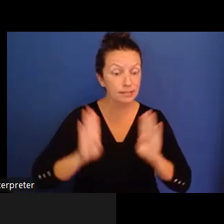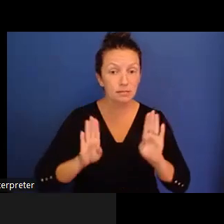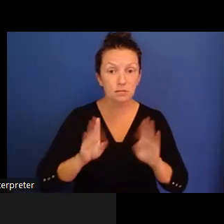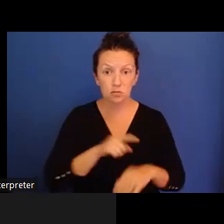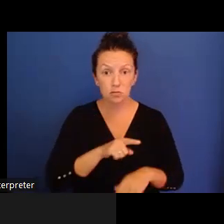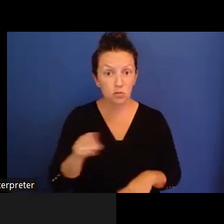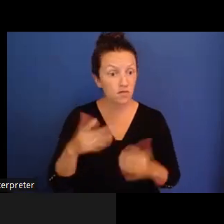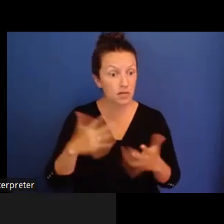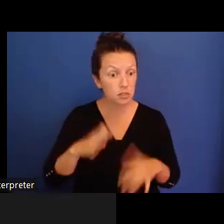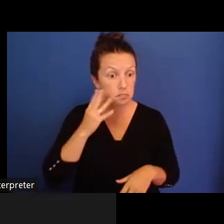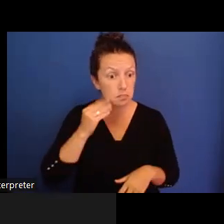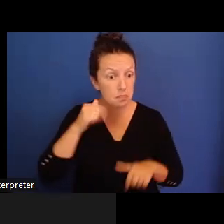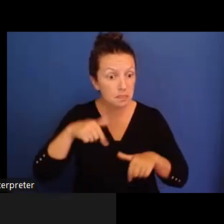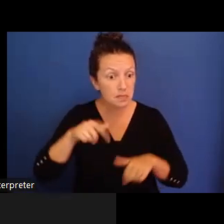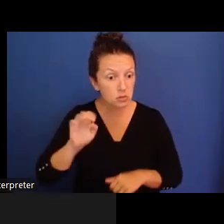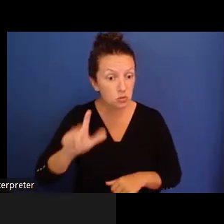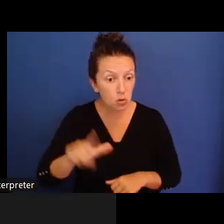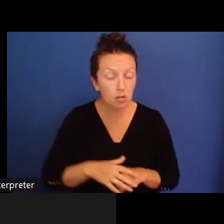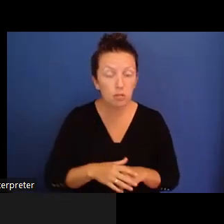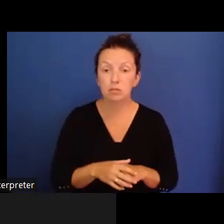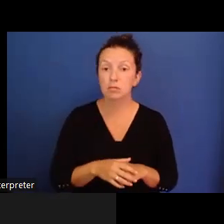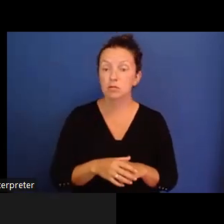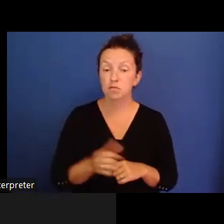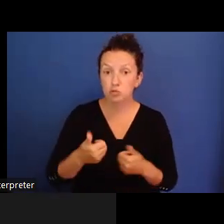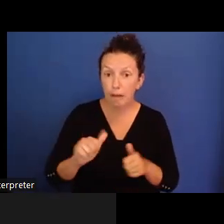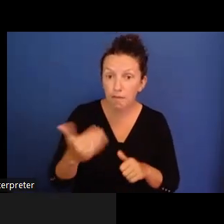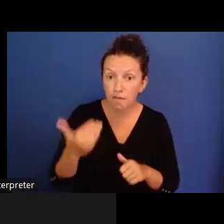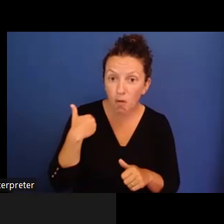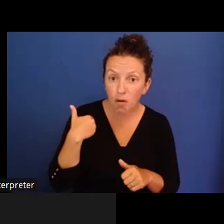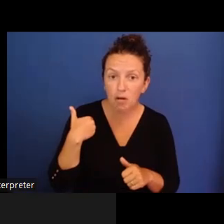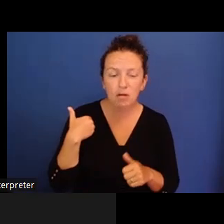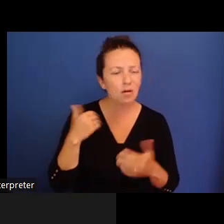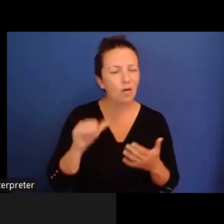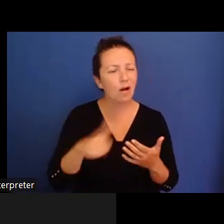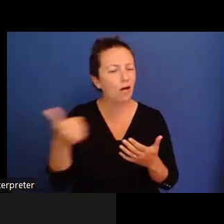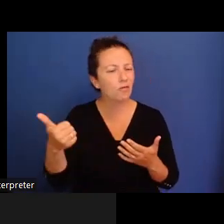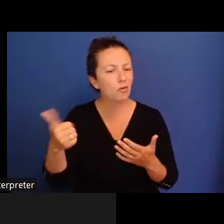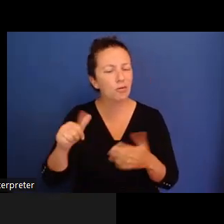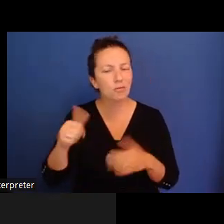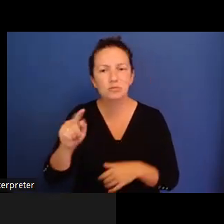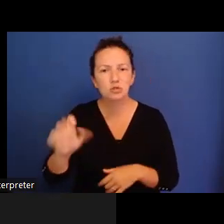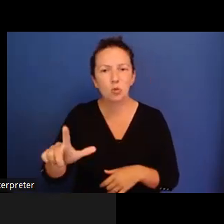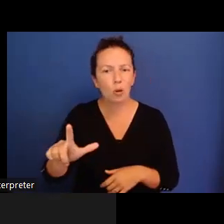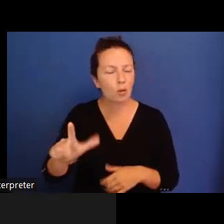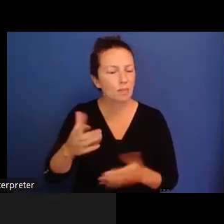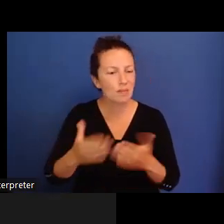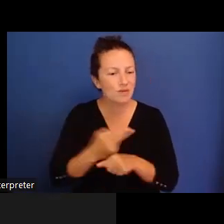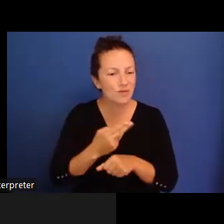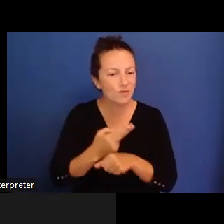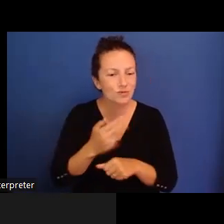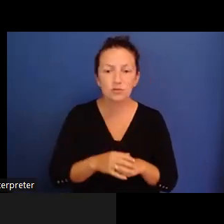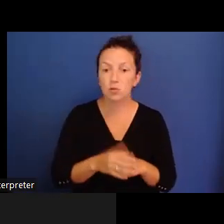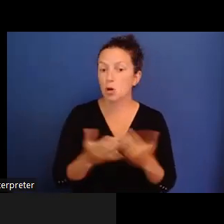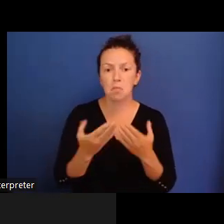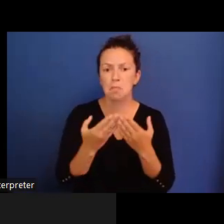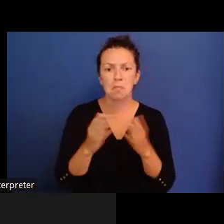tool, if you've had any experience with it, or if you've used some other type of tool, or if you just have any